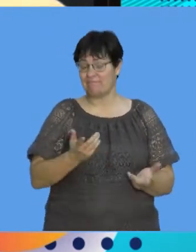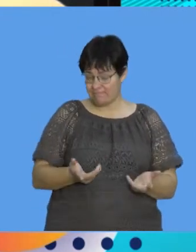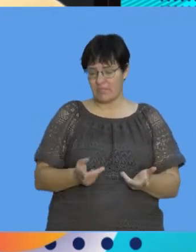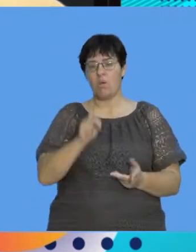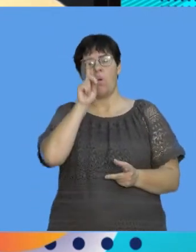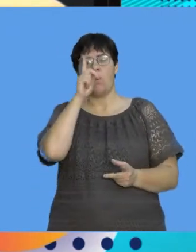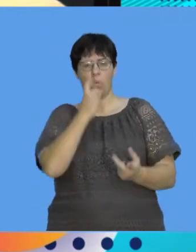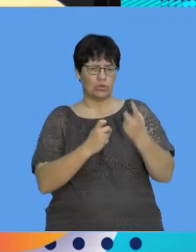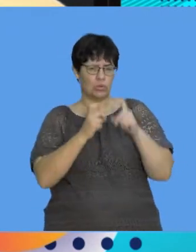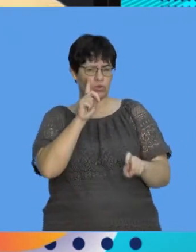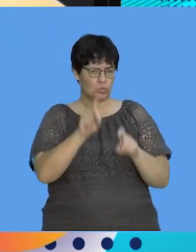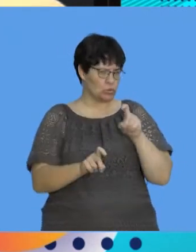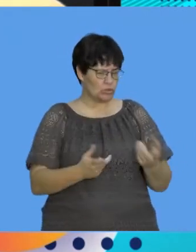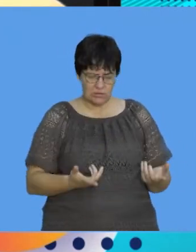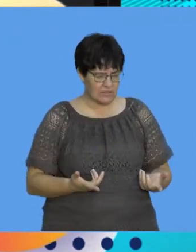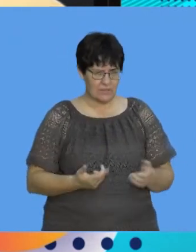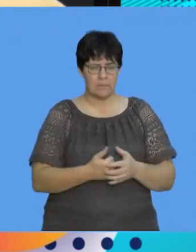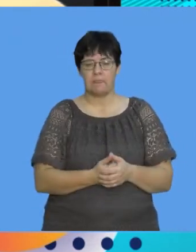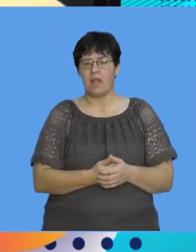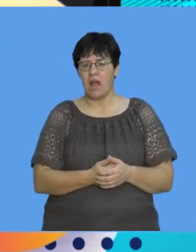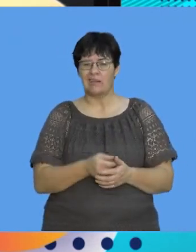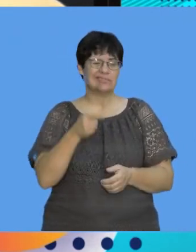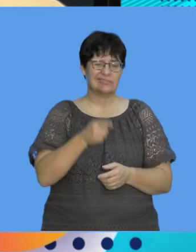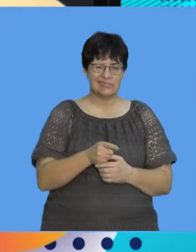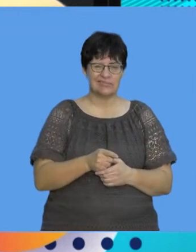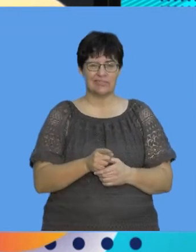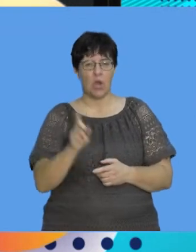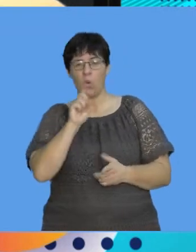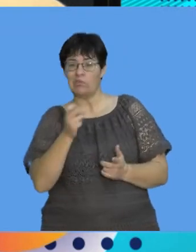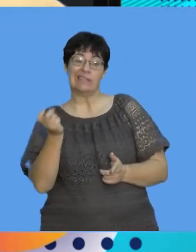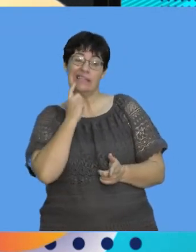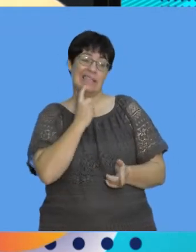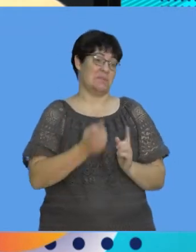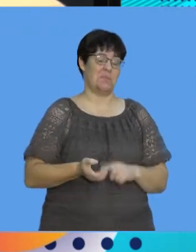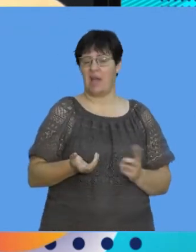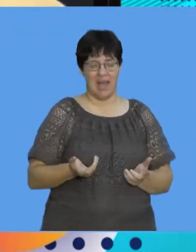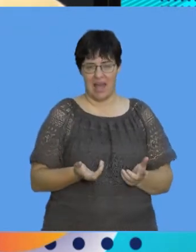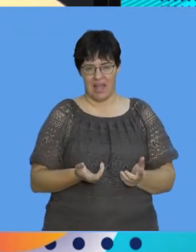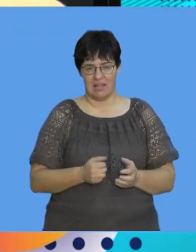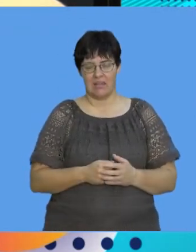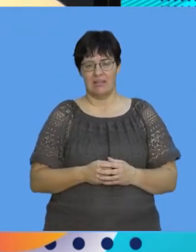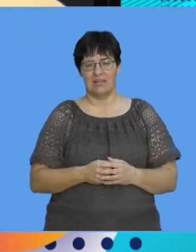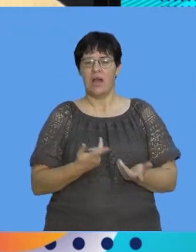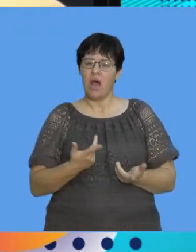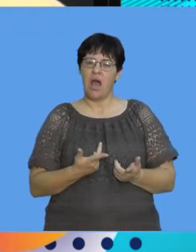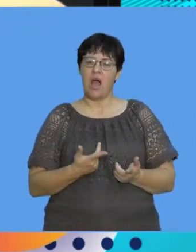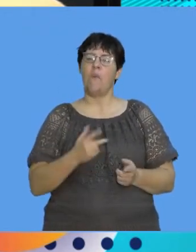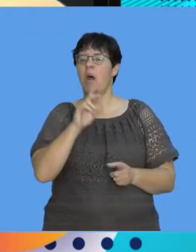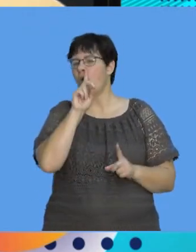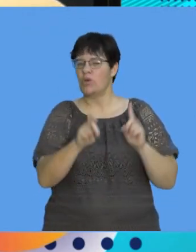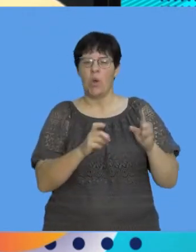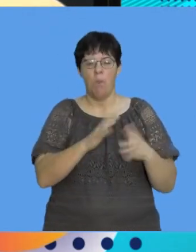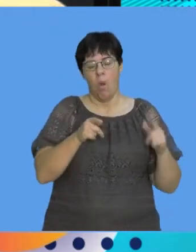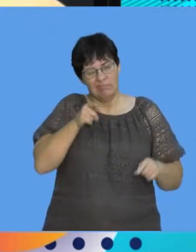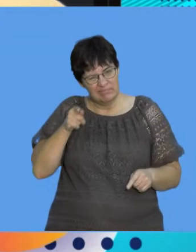that we can ask on this section. It's not always a section that the questions come quite easily. Right, so we tend to ask more